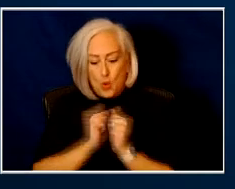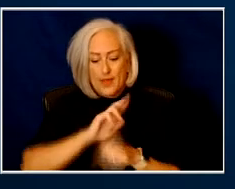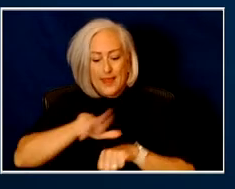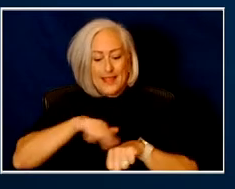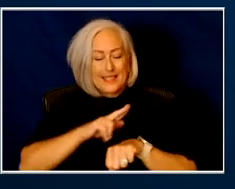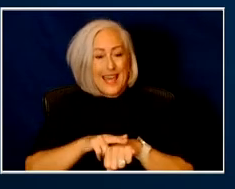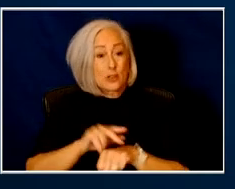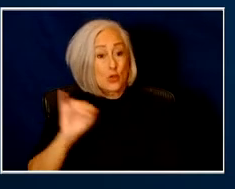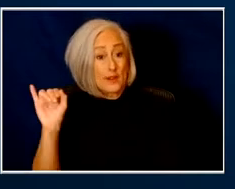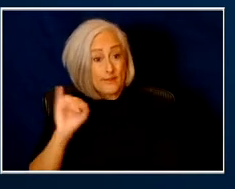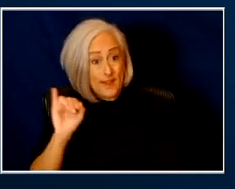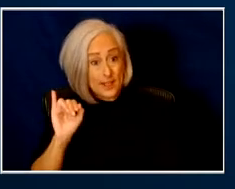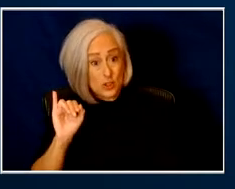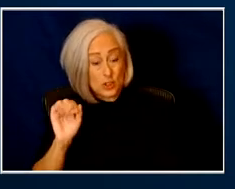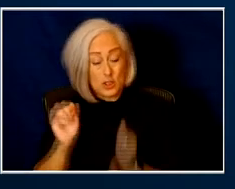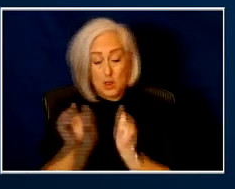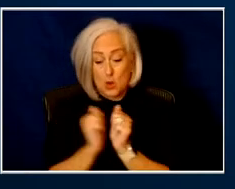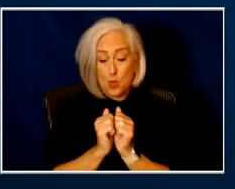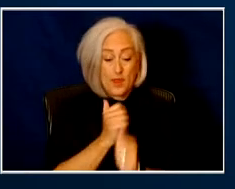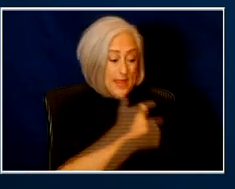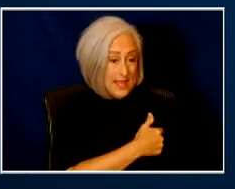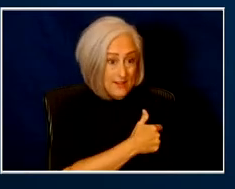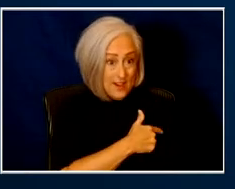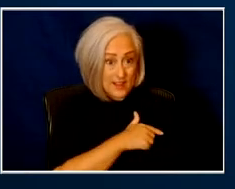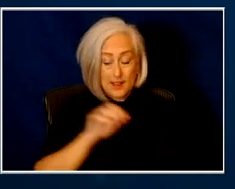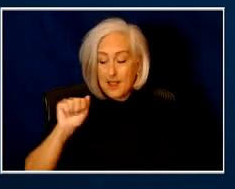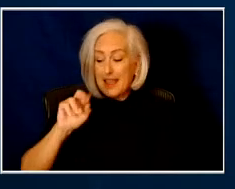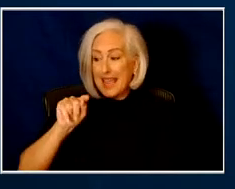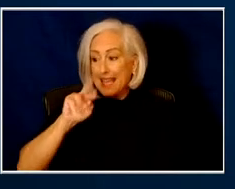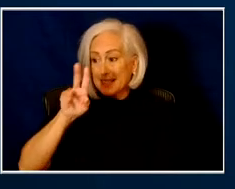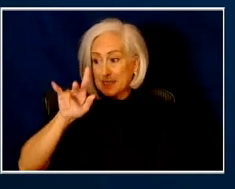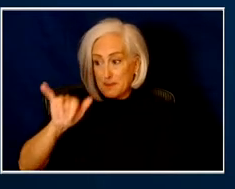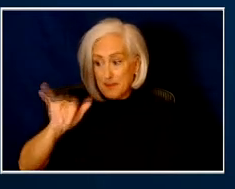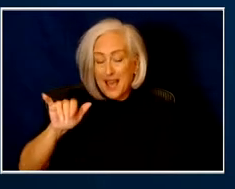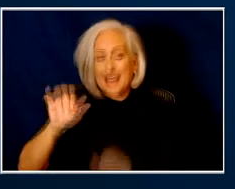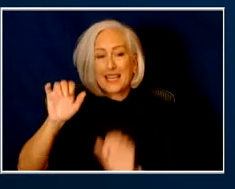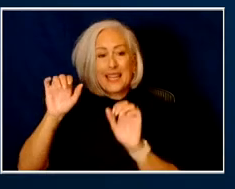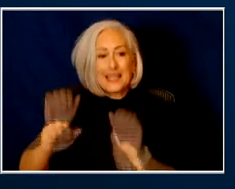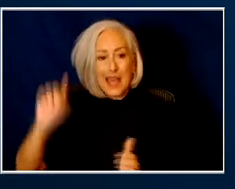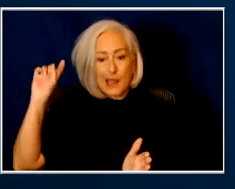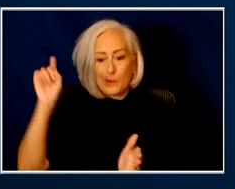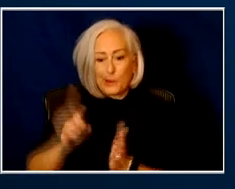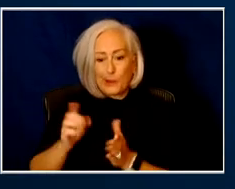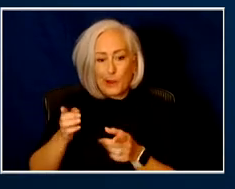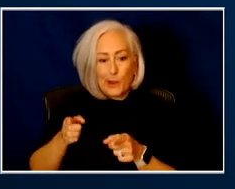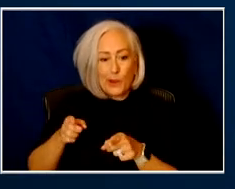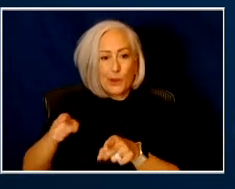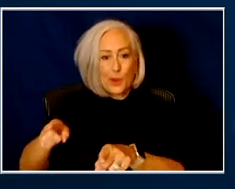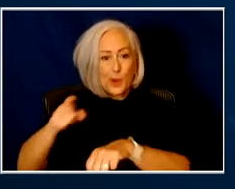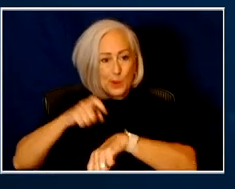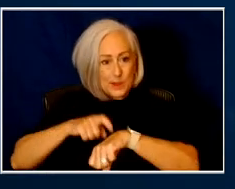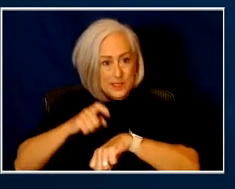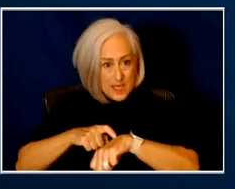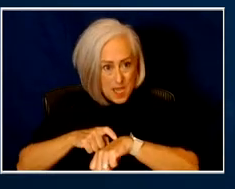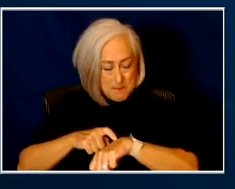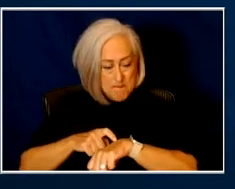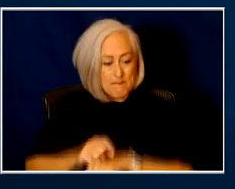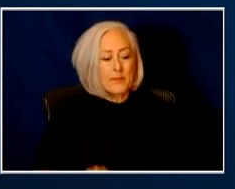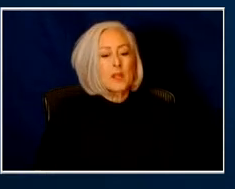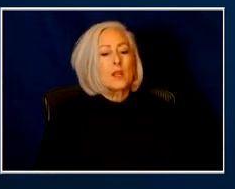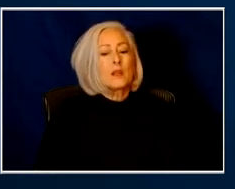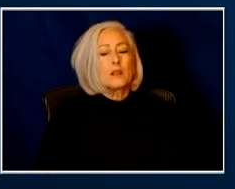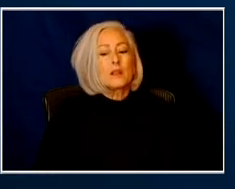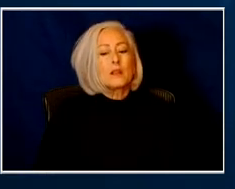vaccination those antibodies can uh Wane or contract uh I think the general public